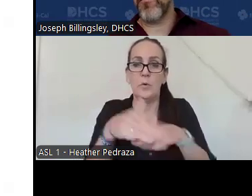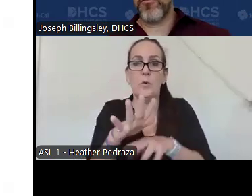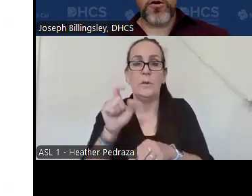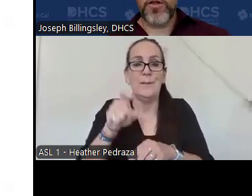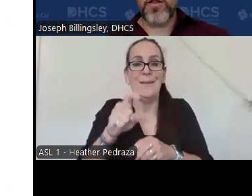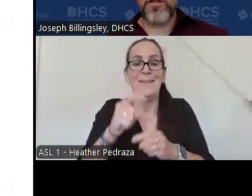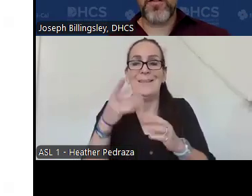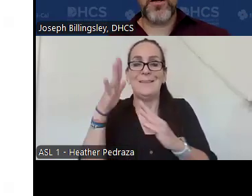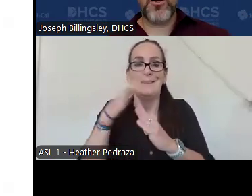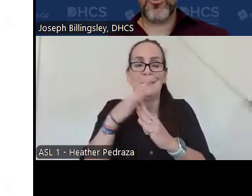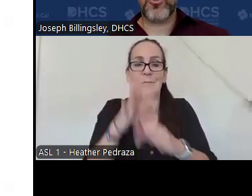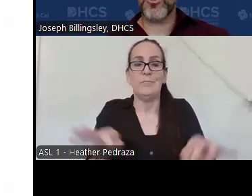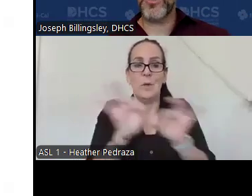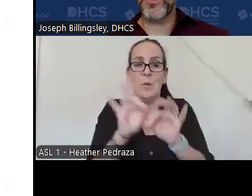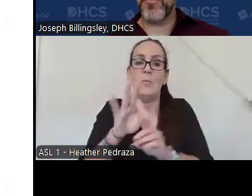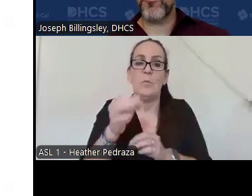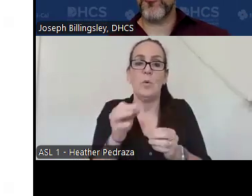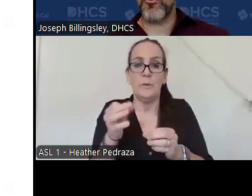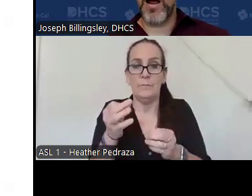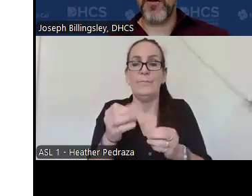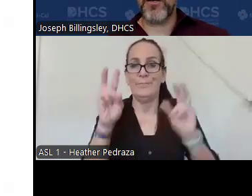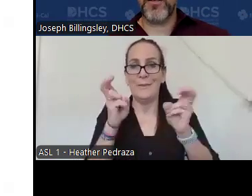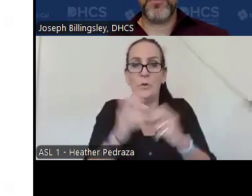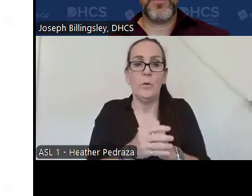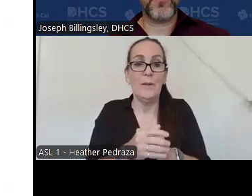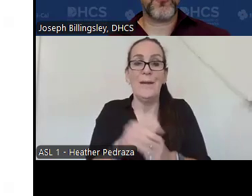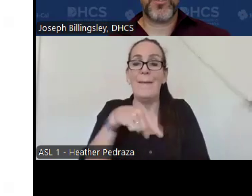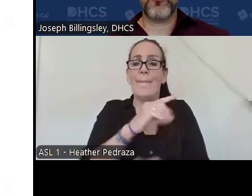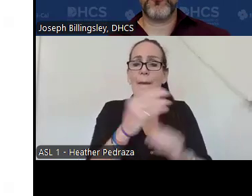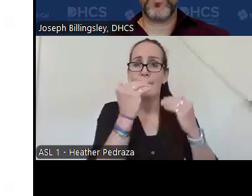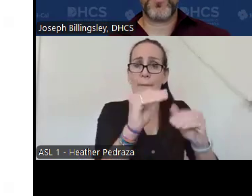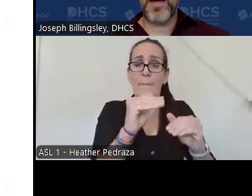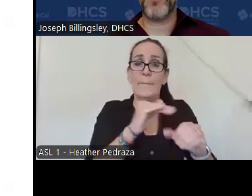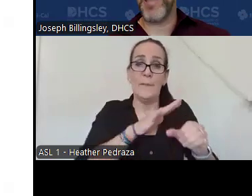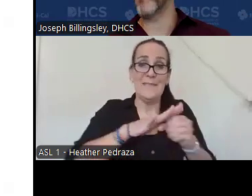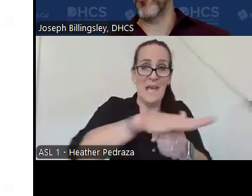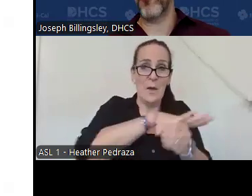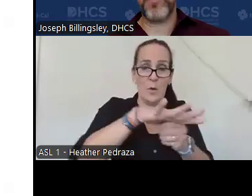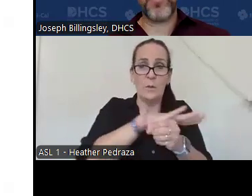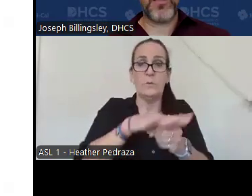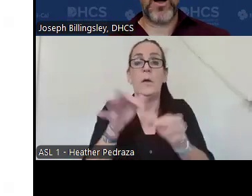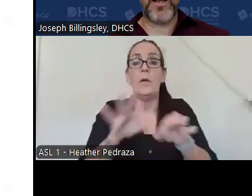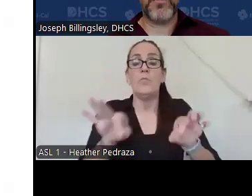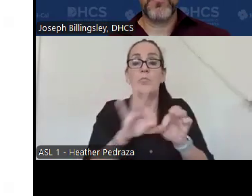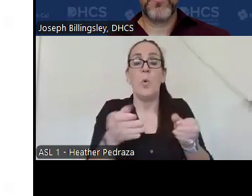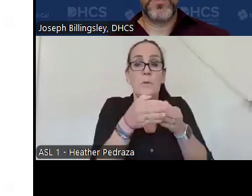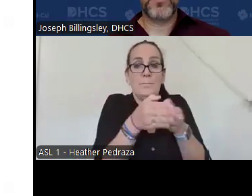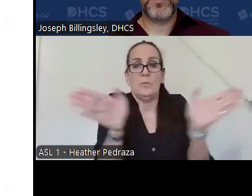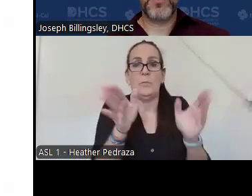waivers or waiver services are currently limited geographically, it's critical to expand that availability